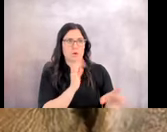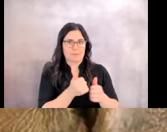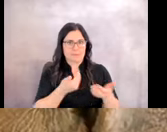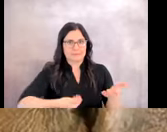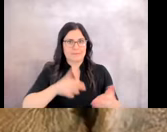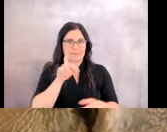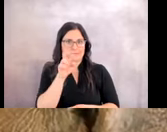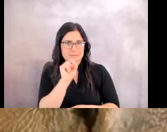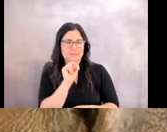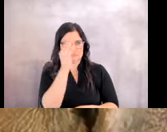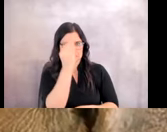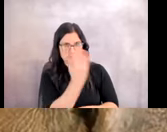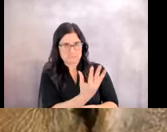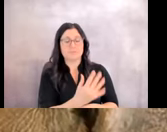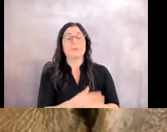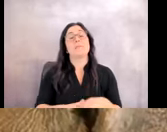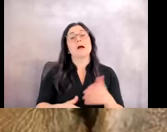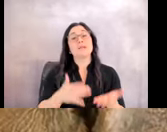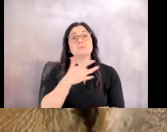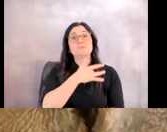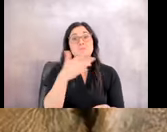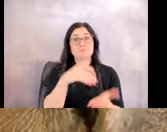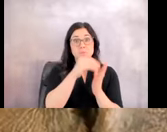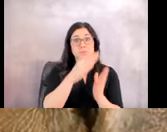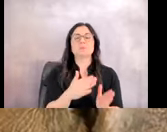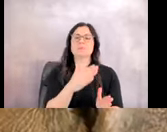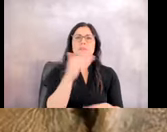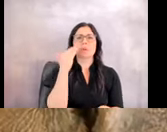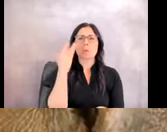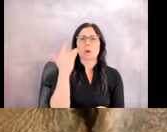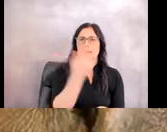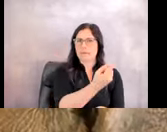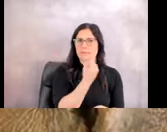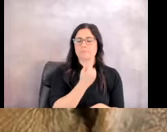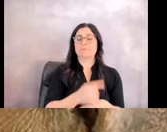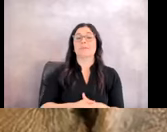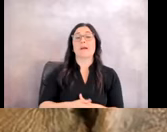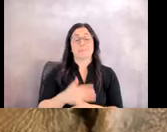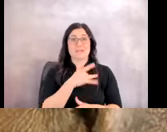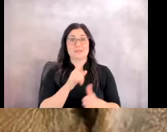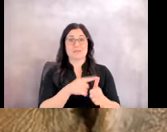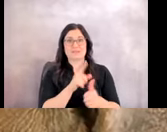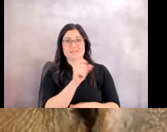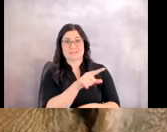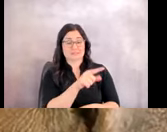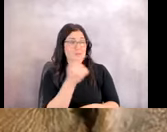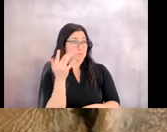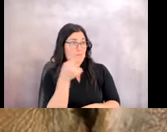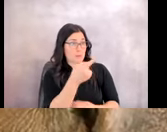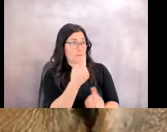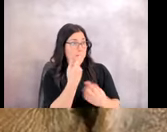here. But for the most part, students do know why. But that is the question that I ask is, are you even